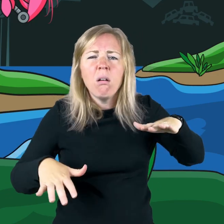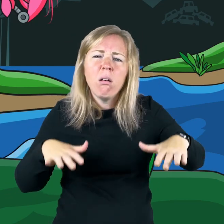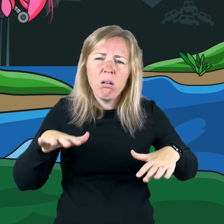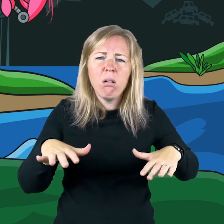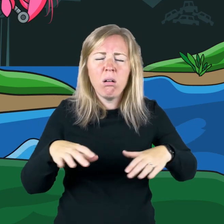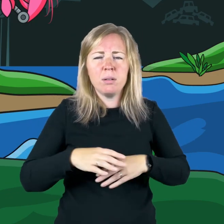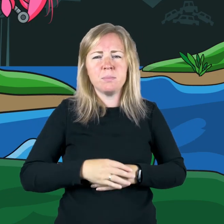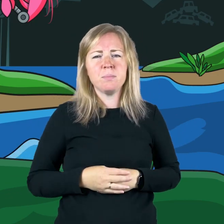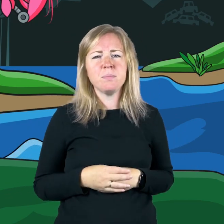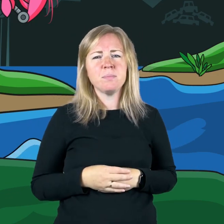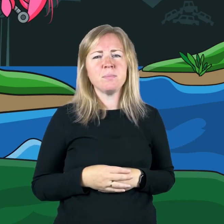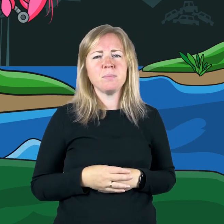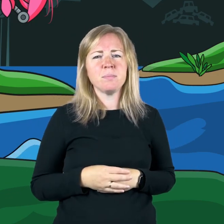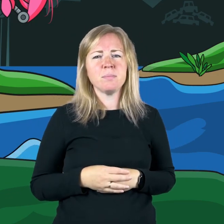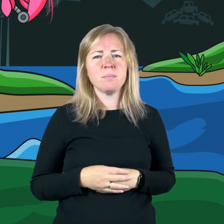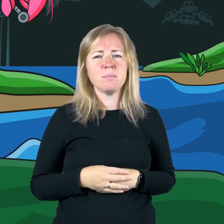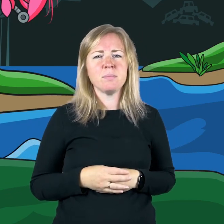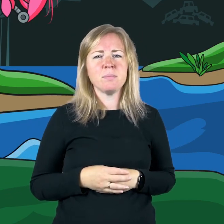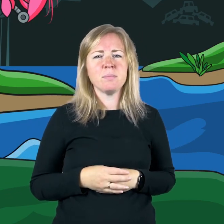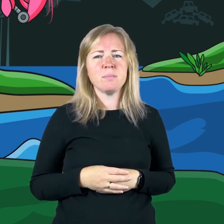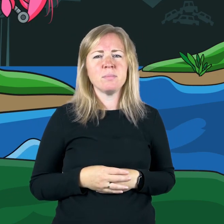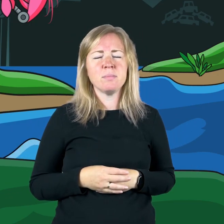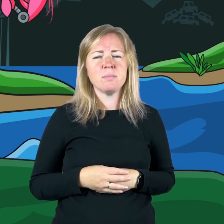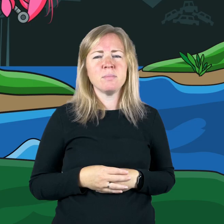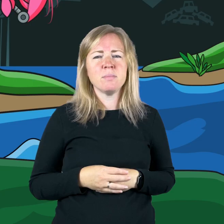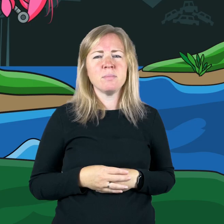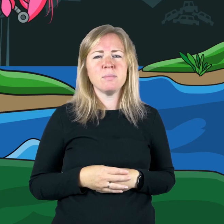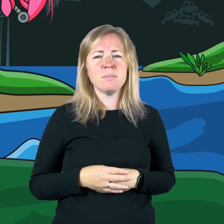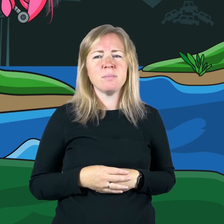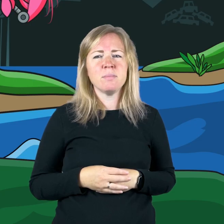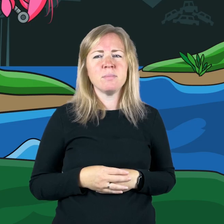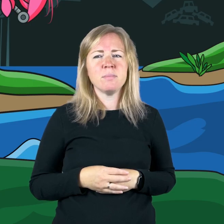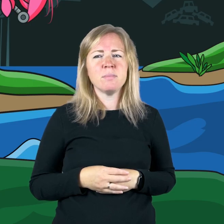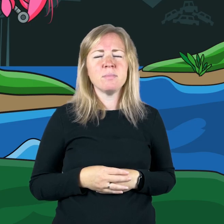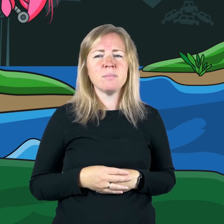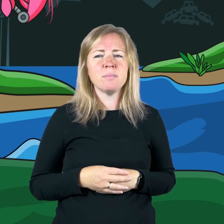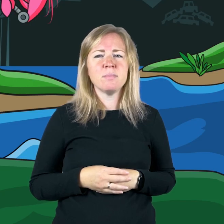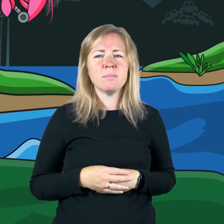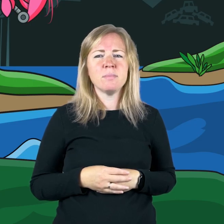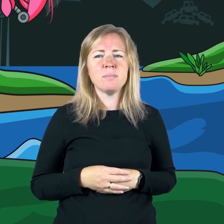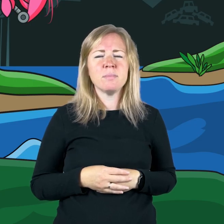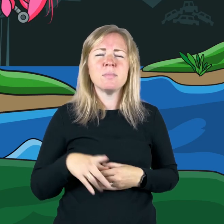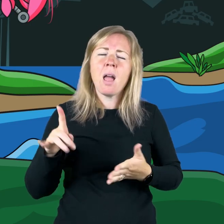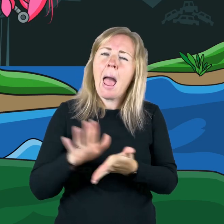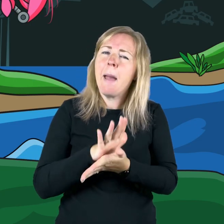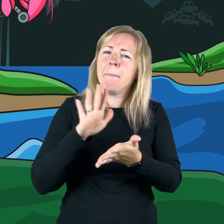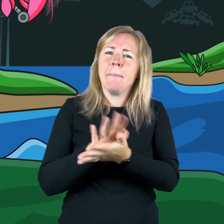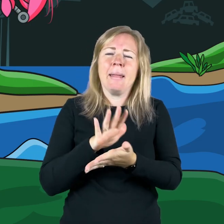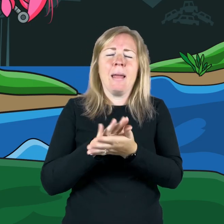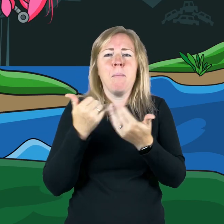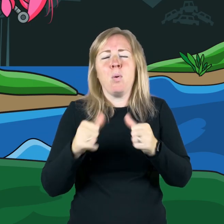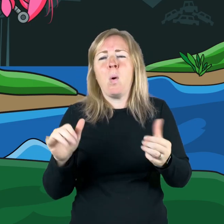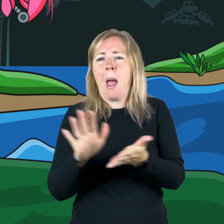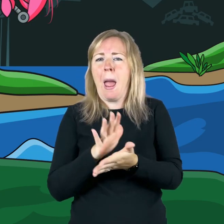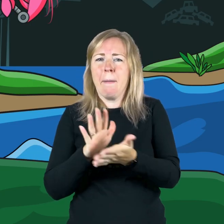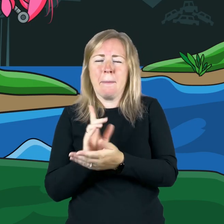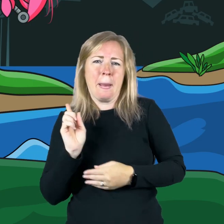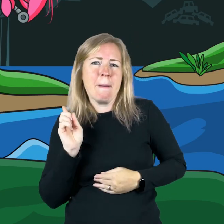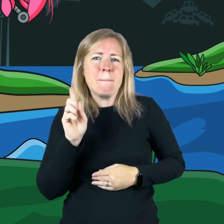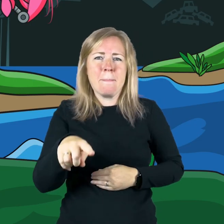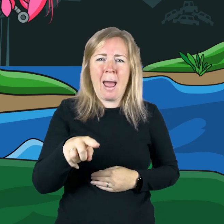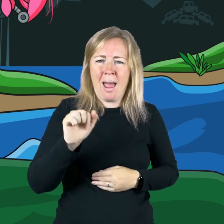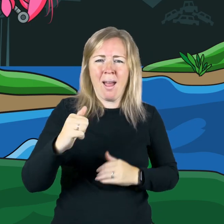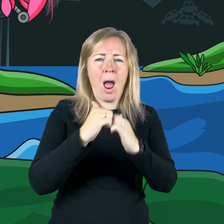lake, shaking her soaked feathers. Extra focused, she looked out across the lake, the ripples